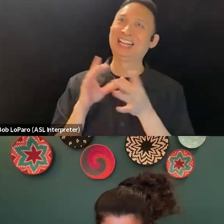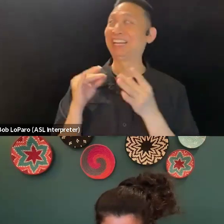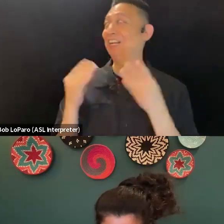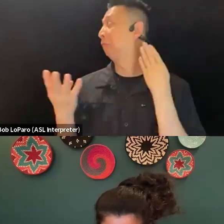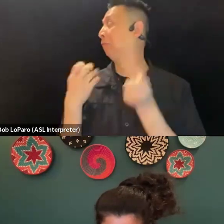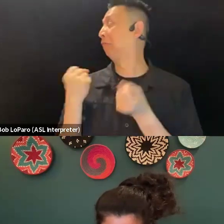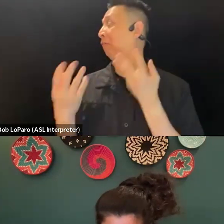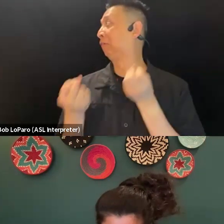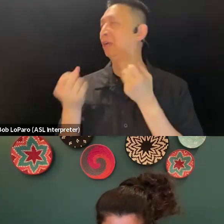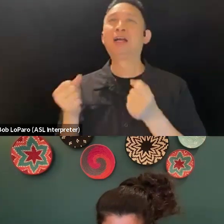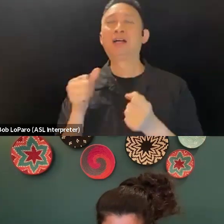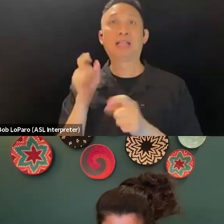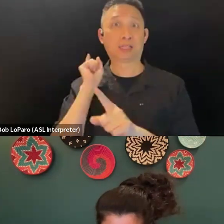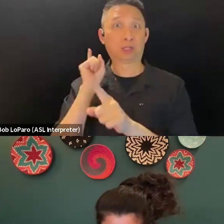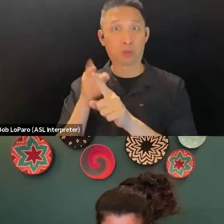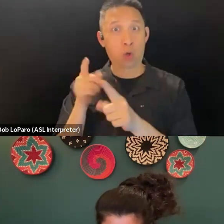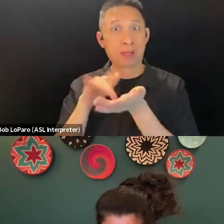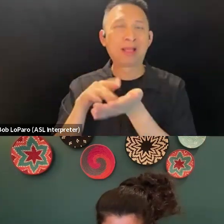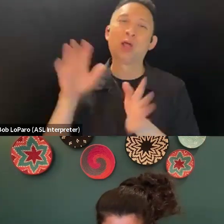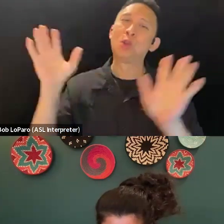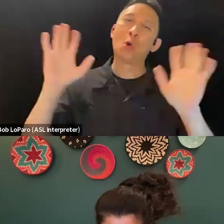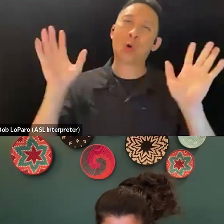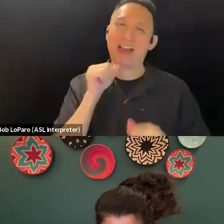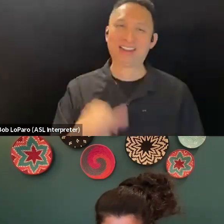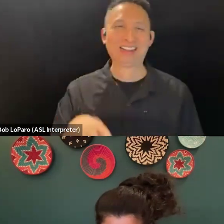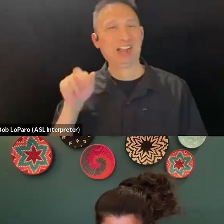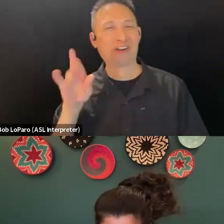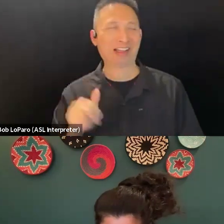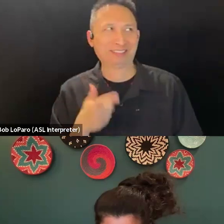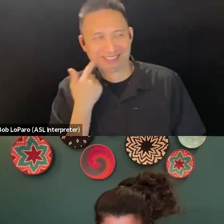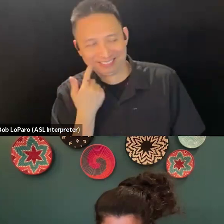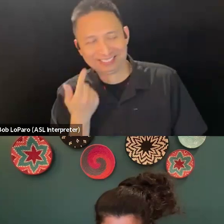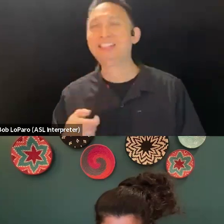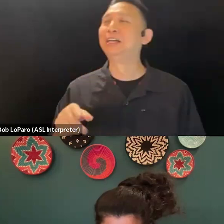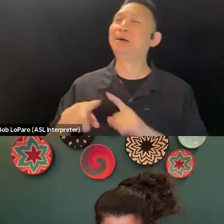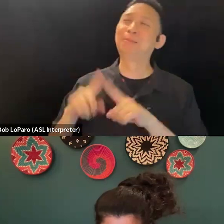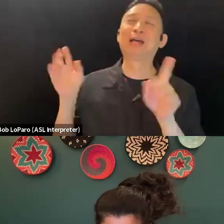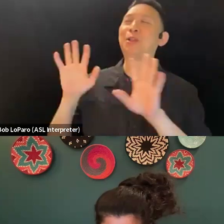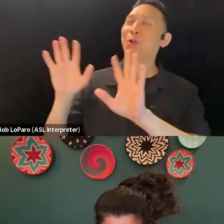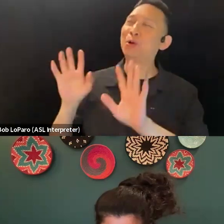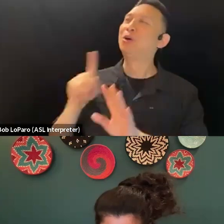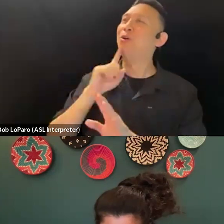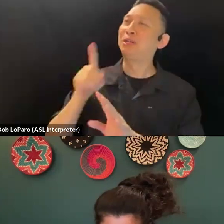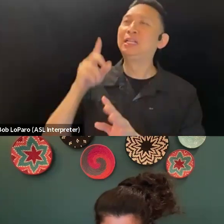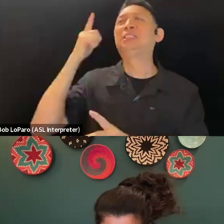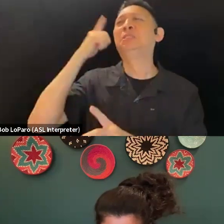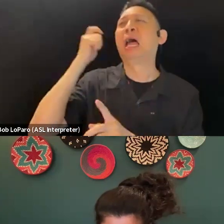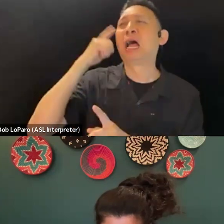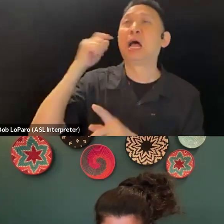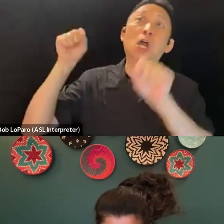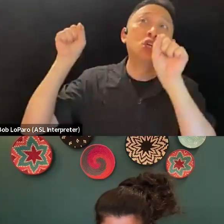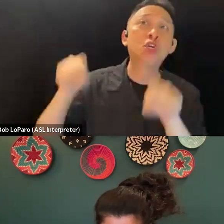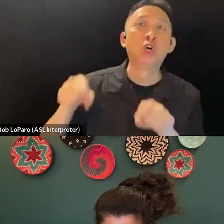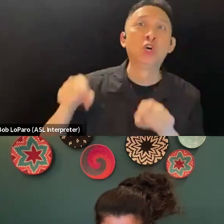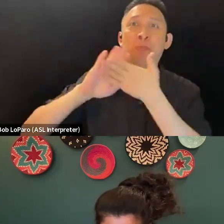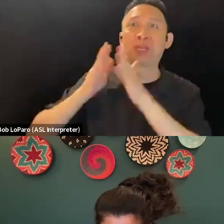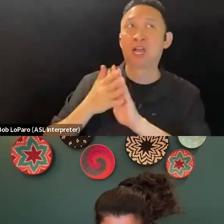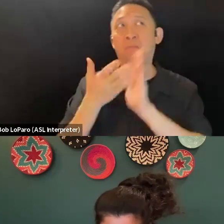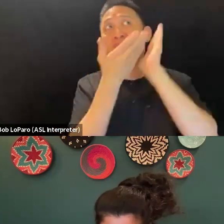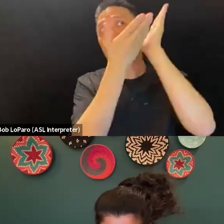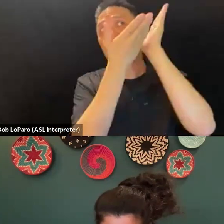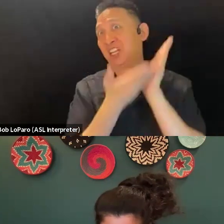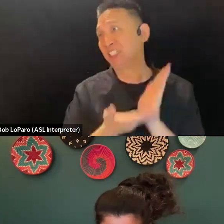a kind of a sense of the world building. They want to get a sense of the character, and of course, this is all very rudimentary and super generalized.